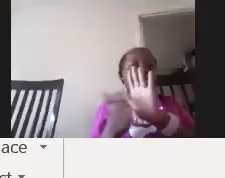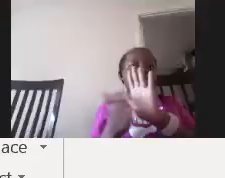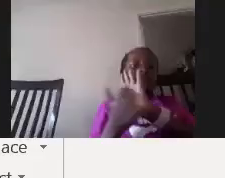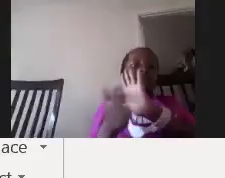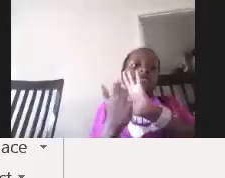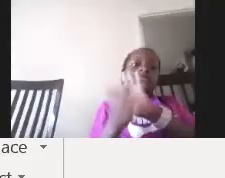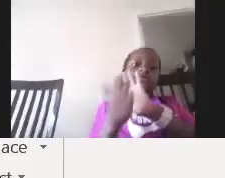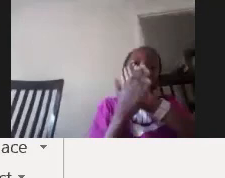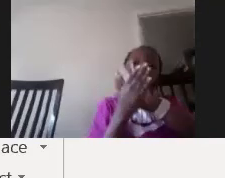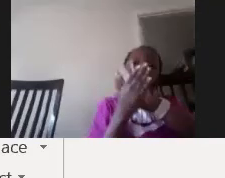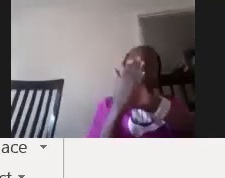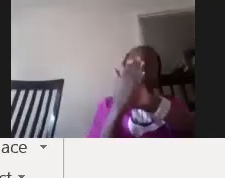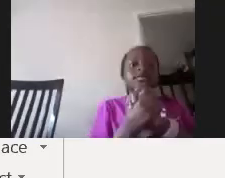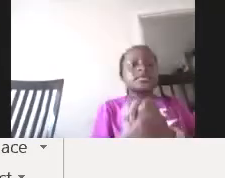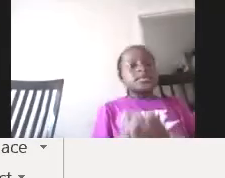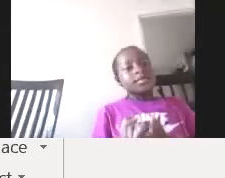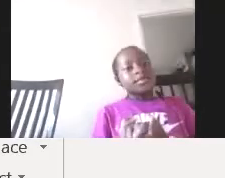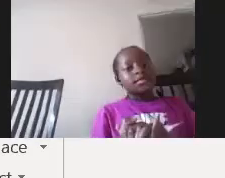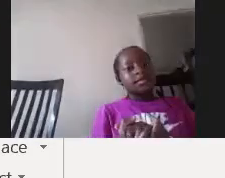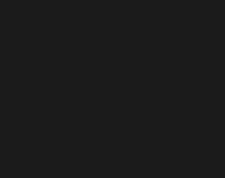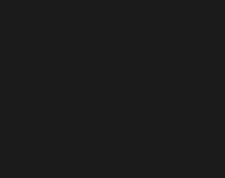You hear it, Paula.